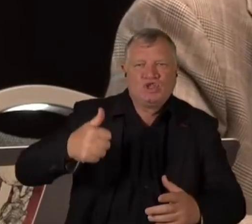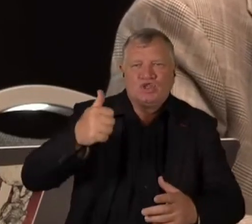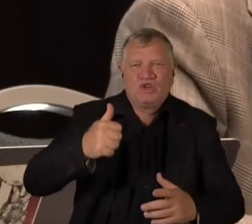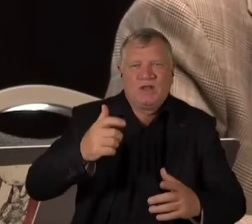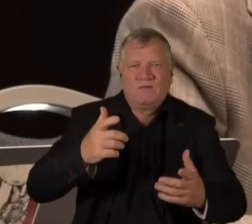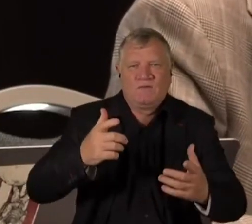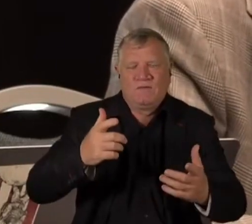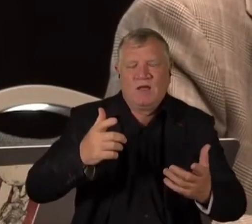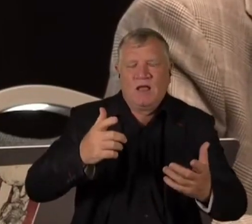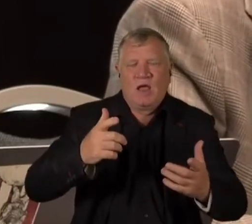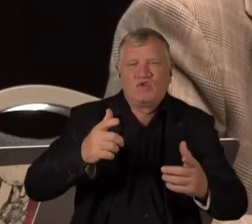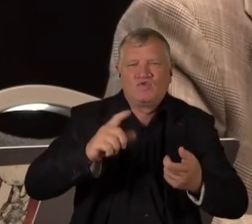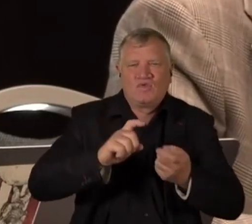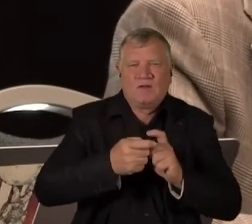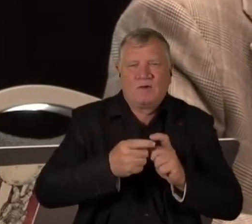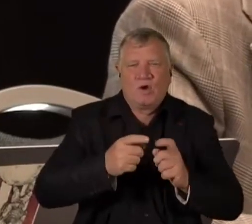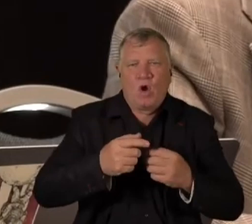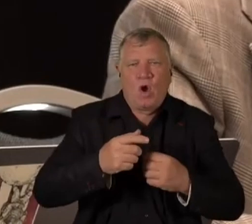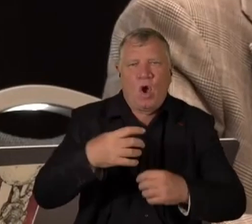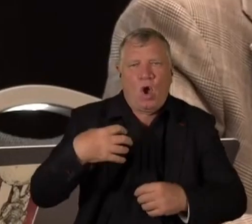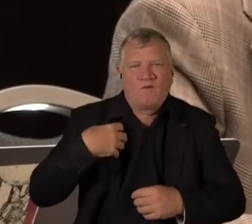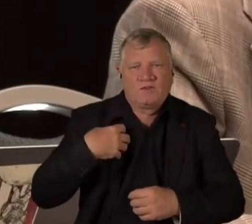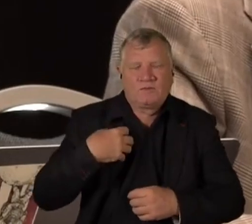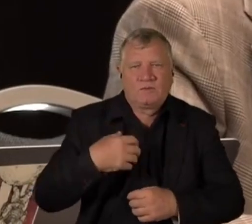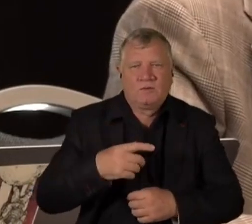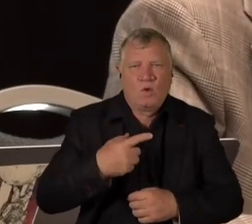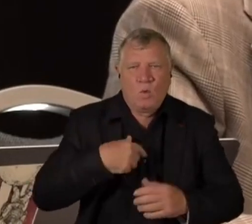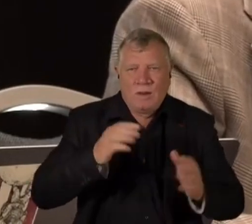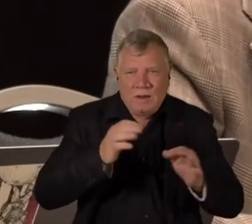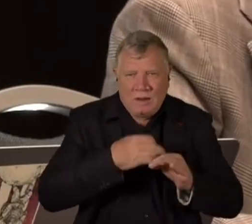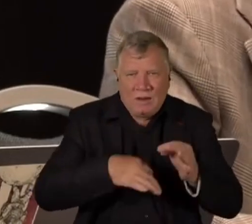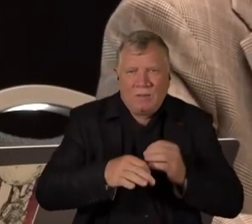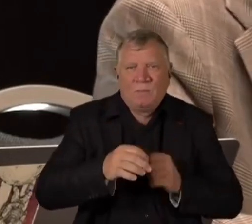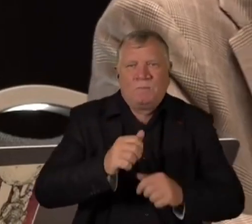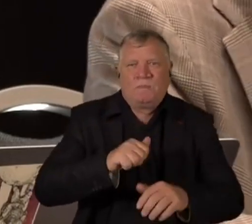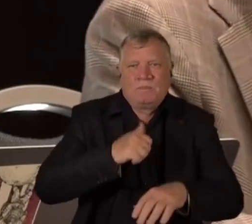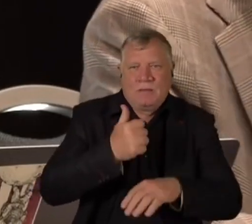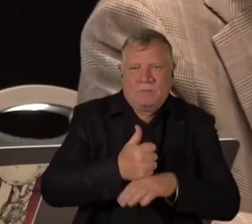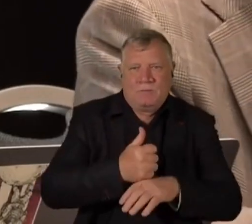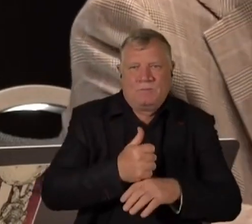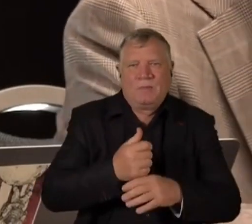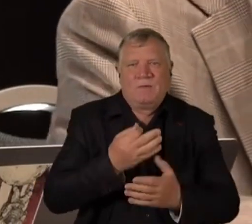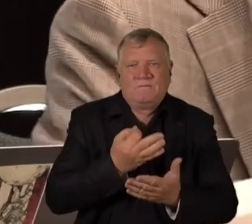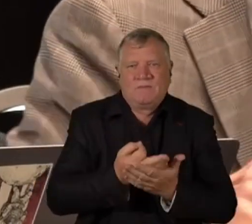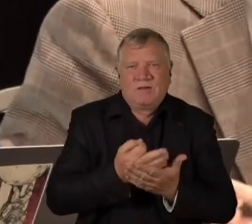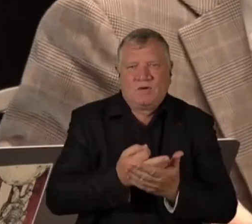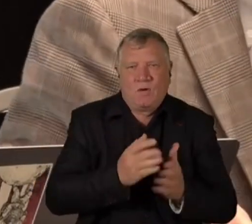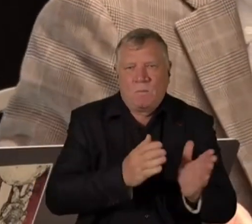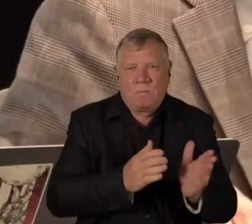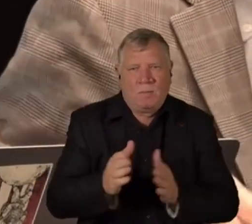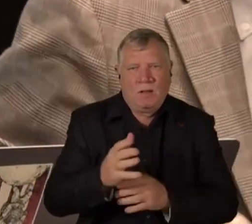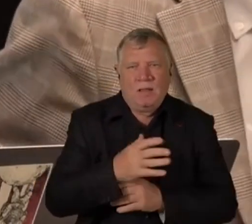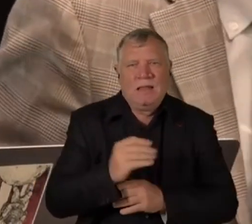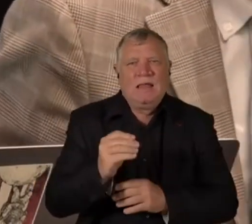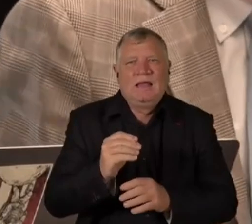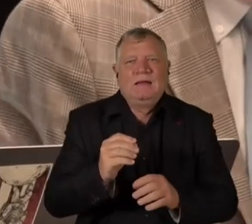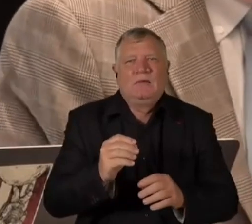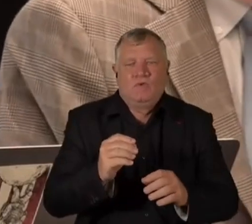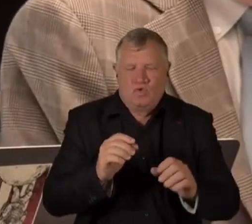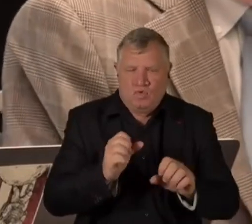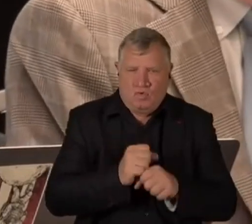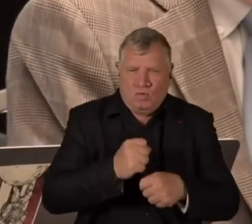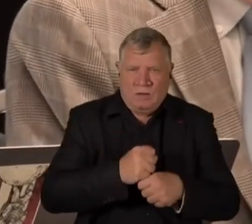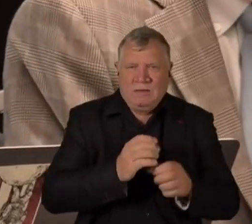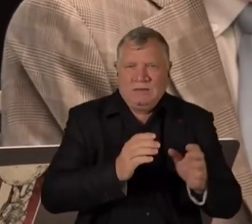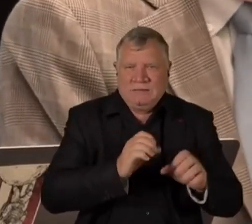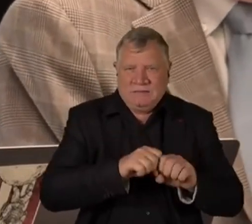back in 2018. Instead, we focused on implementing PREPA's fiscal plan and created a system that can and